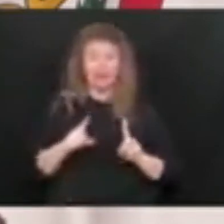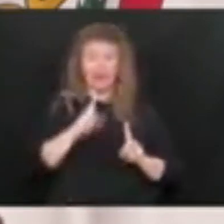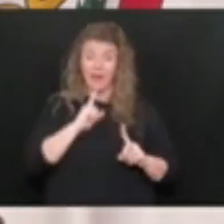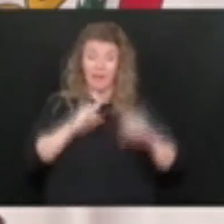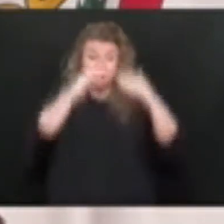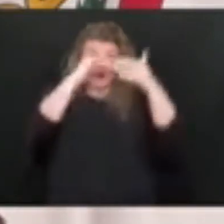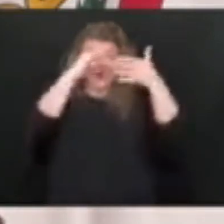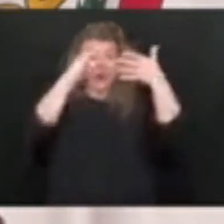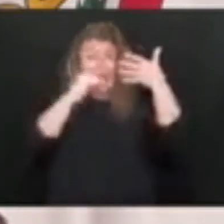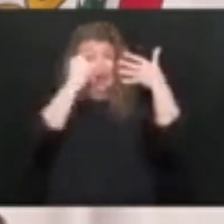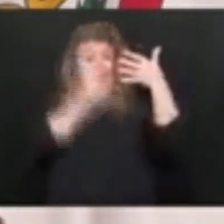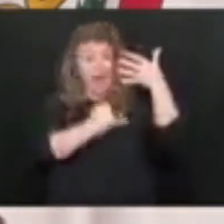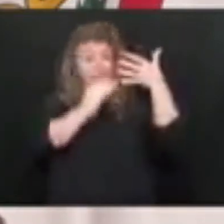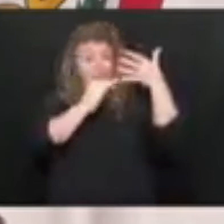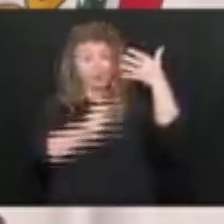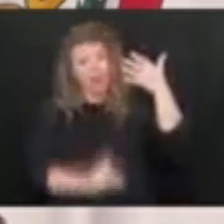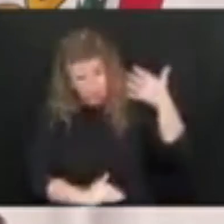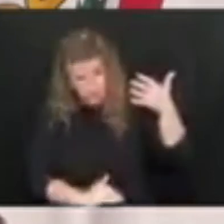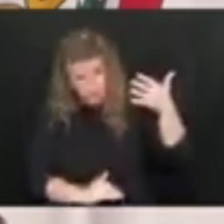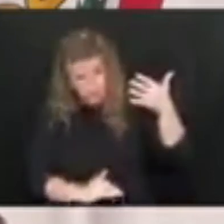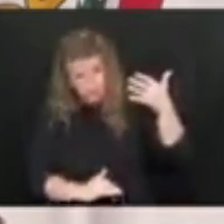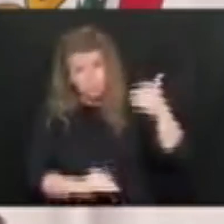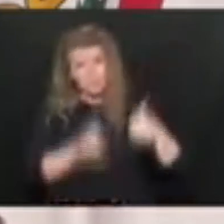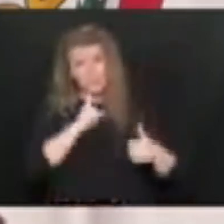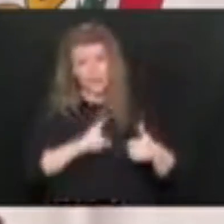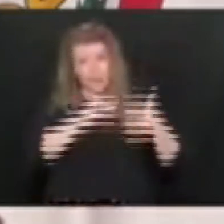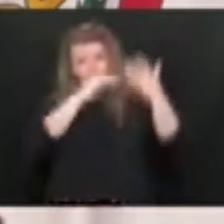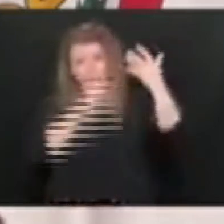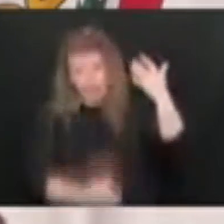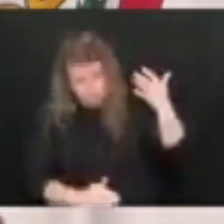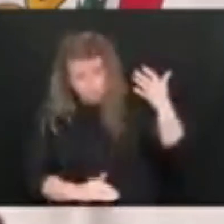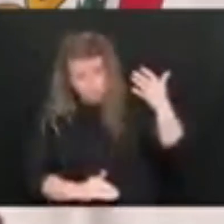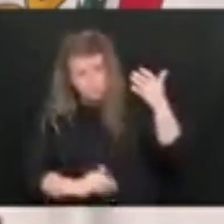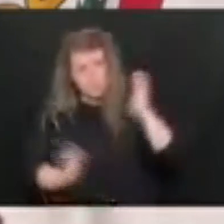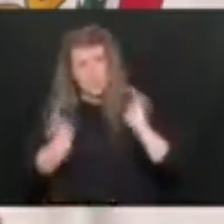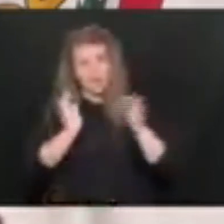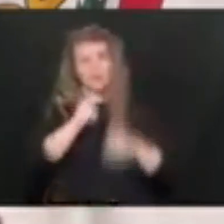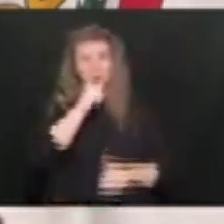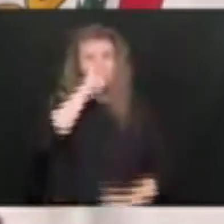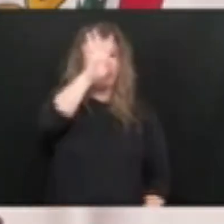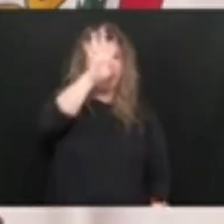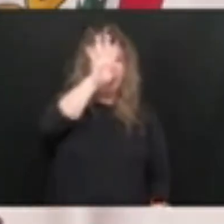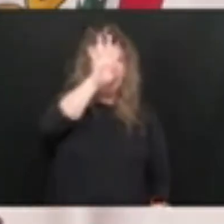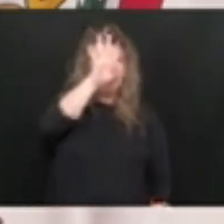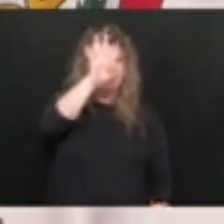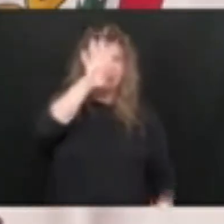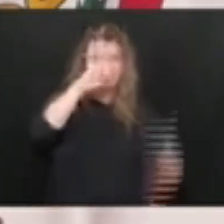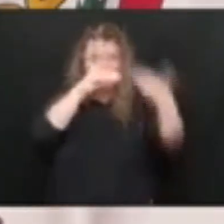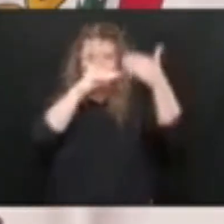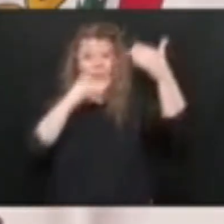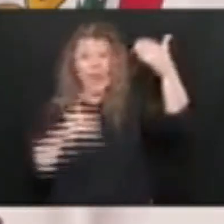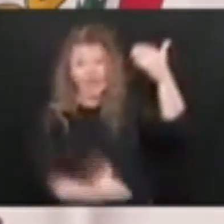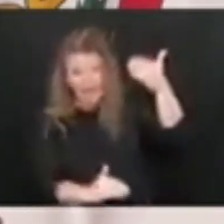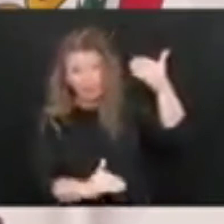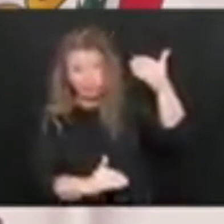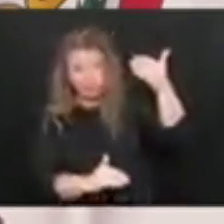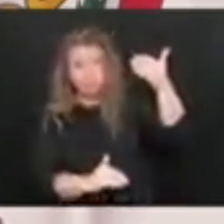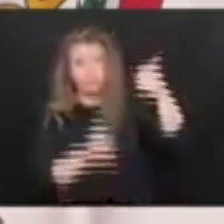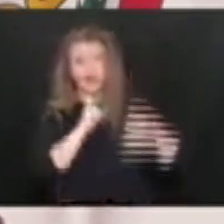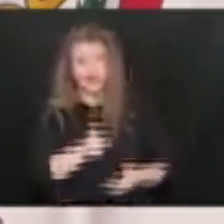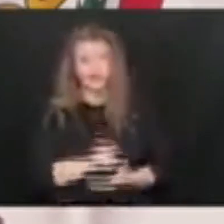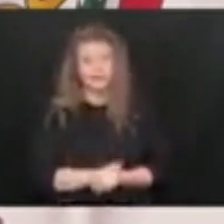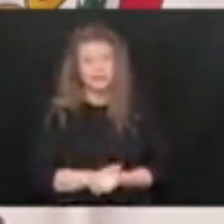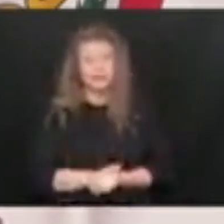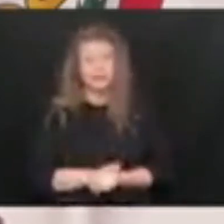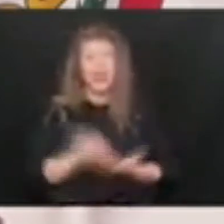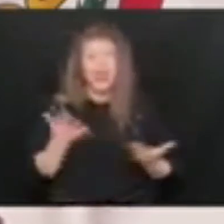last. Way more dead last than the people that were in 49th place. Now,